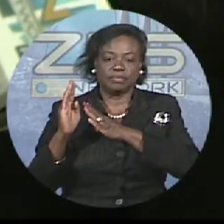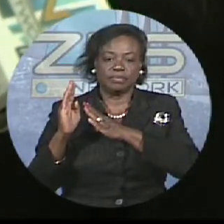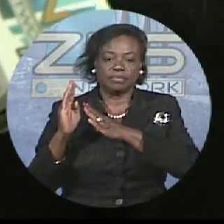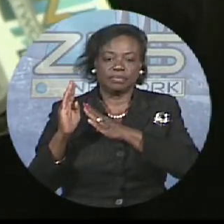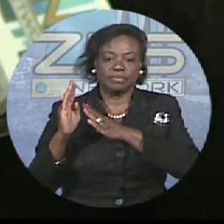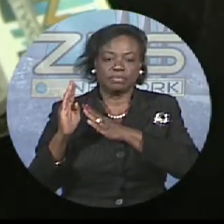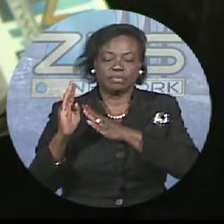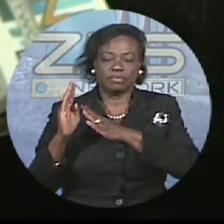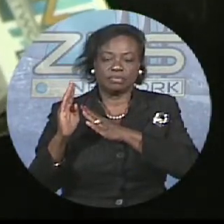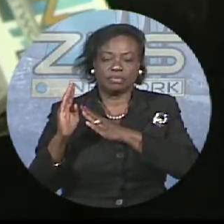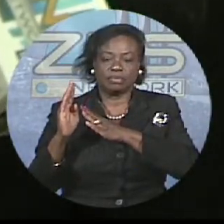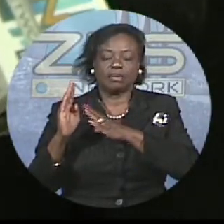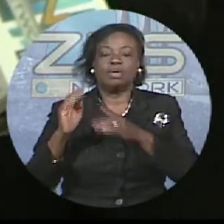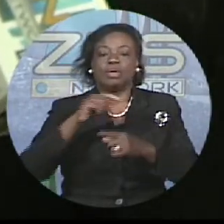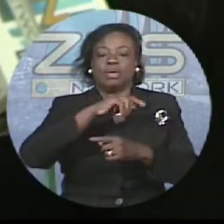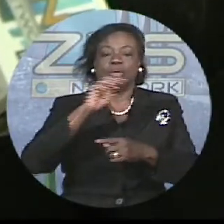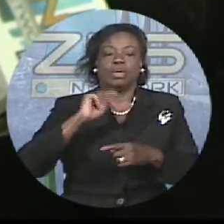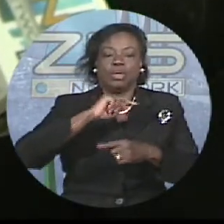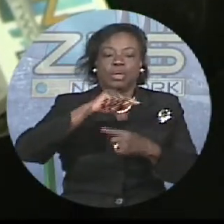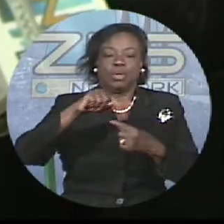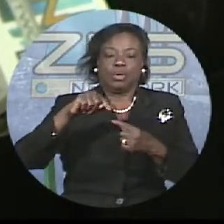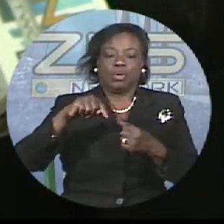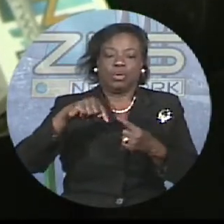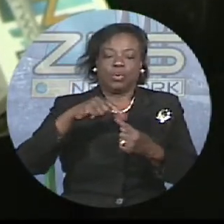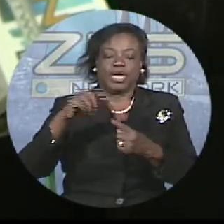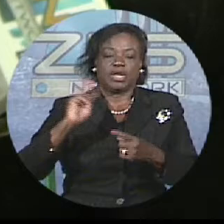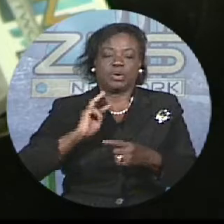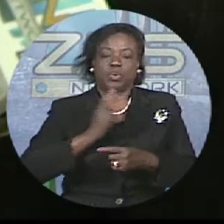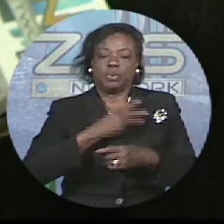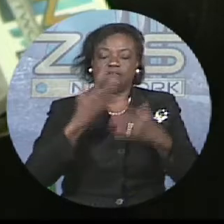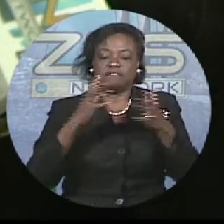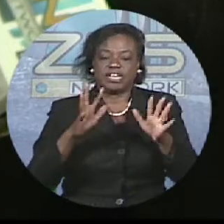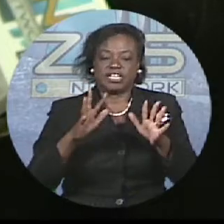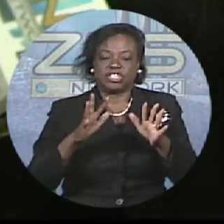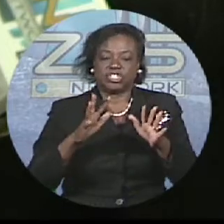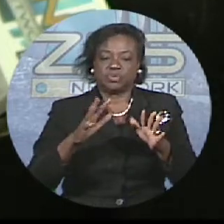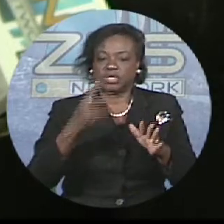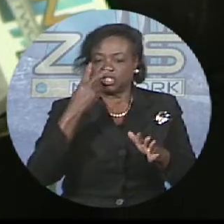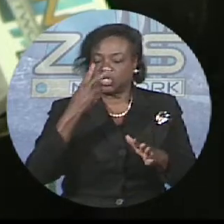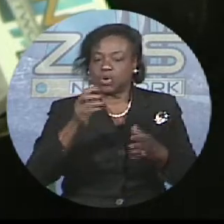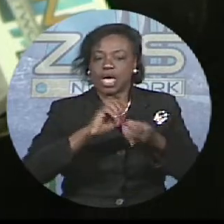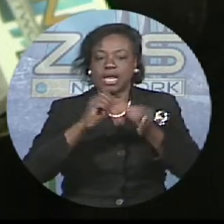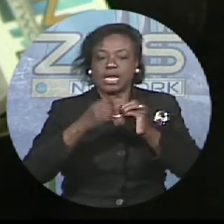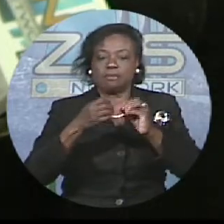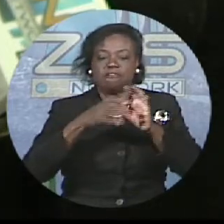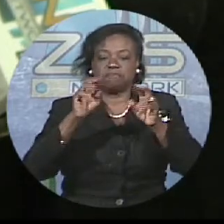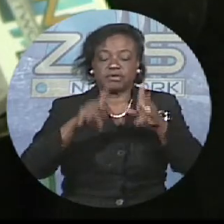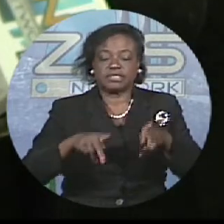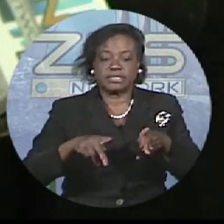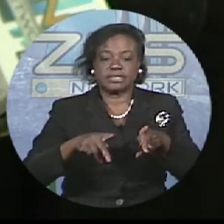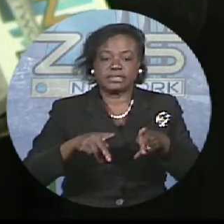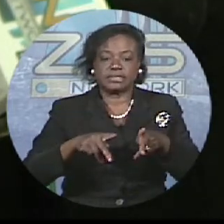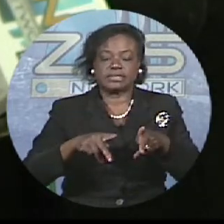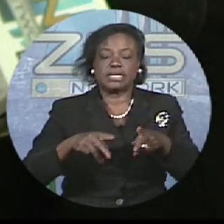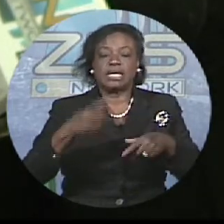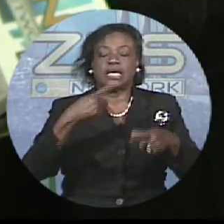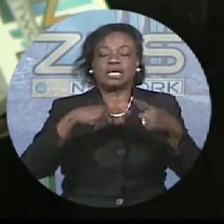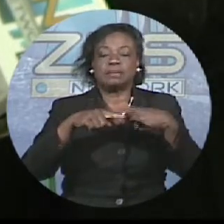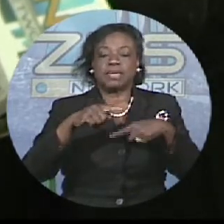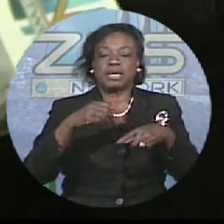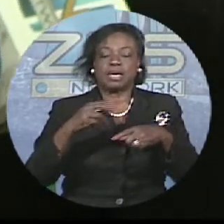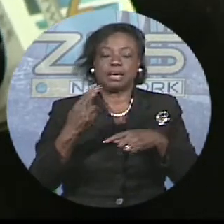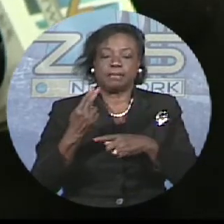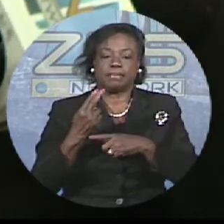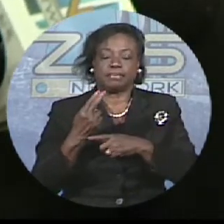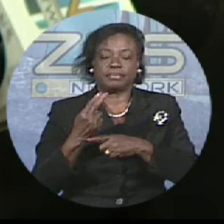When we were completed, and we were on the outside of the police station, I noticed a number of persons pulling up in party colors, a